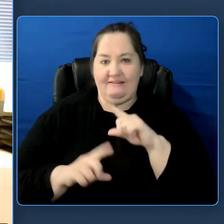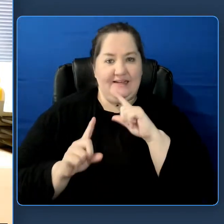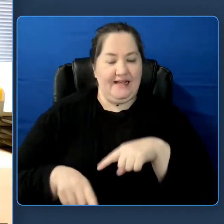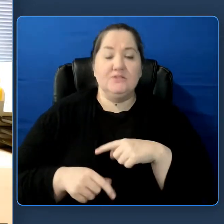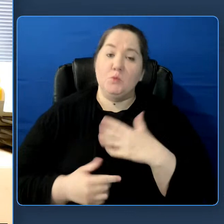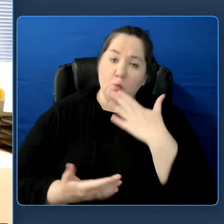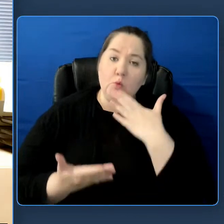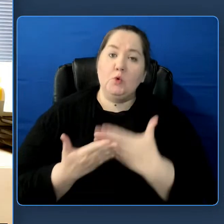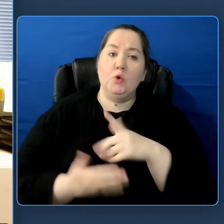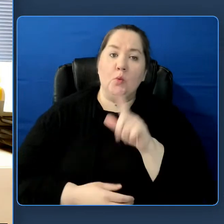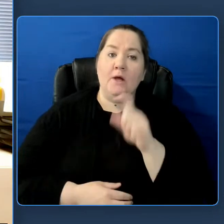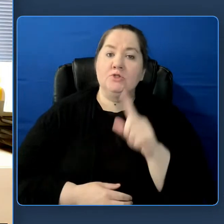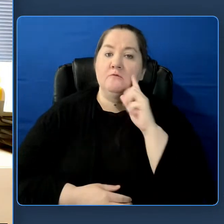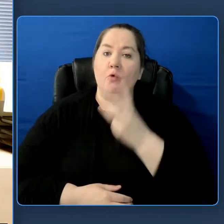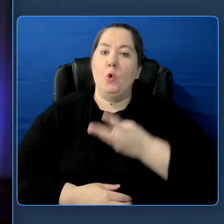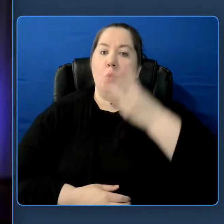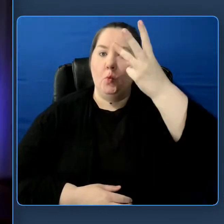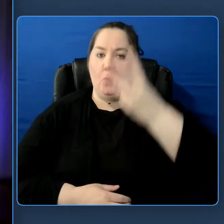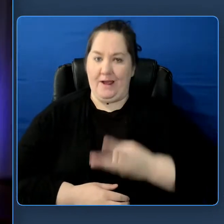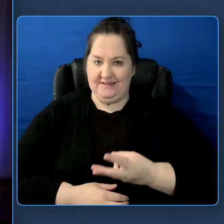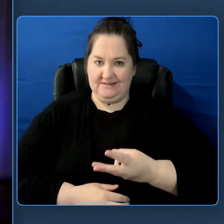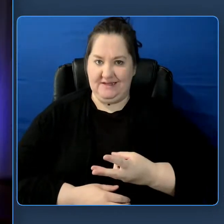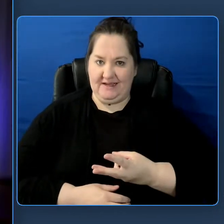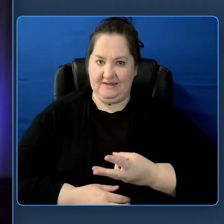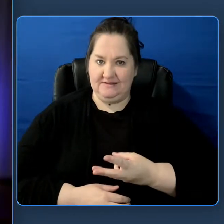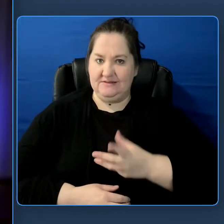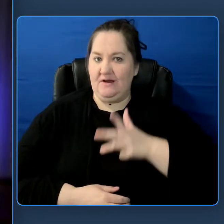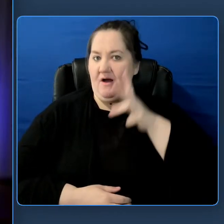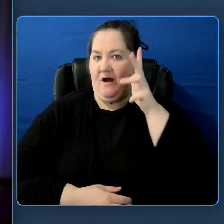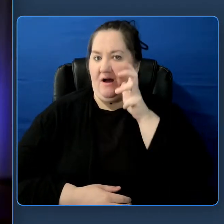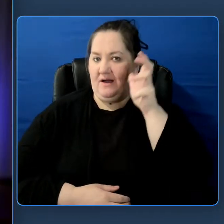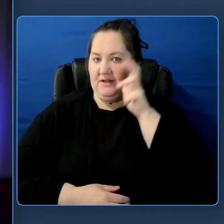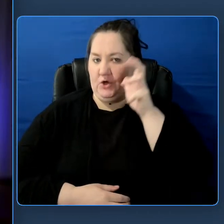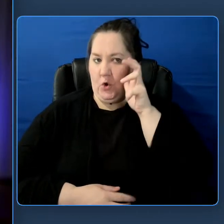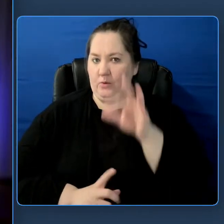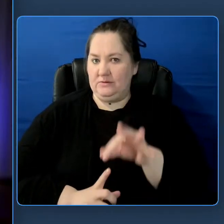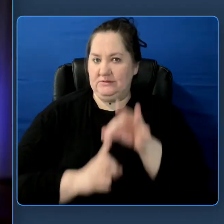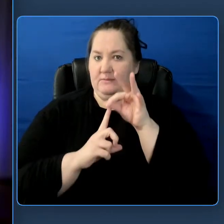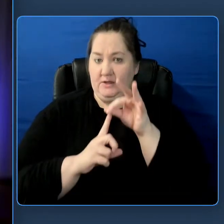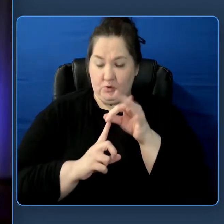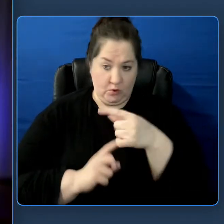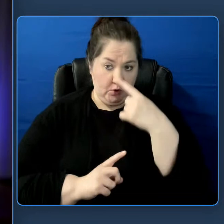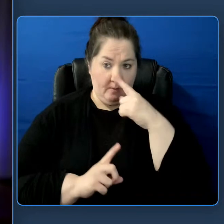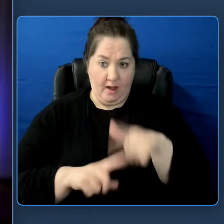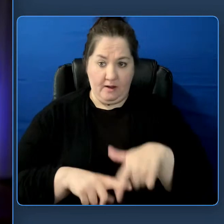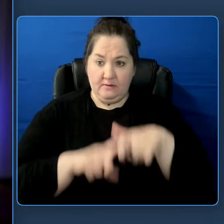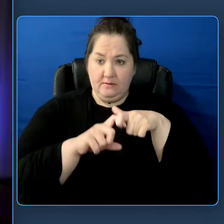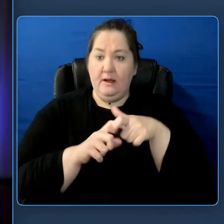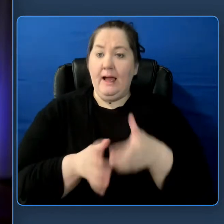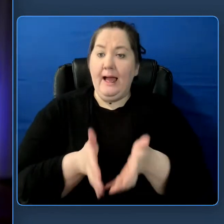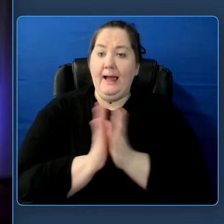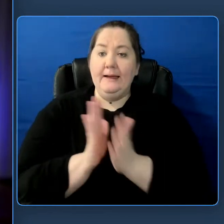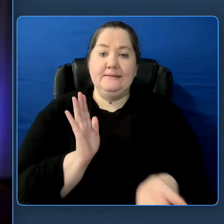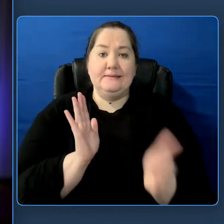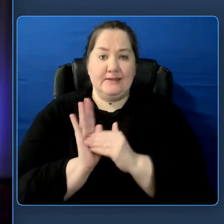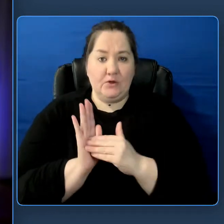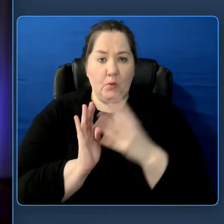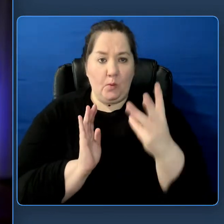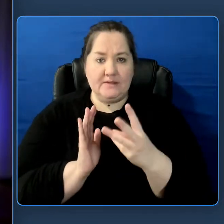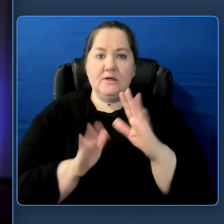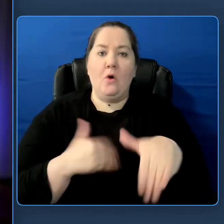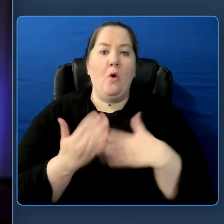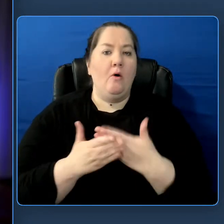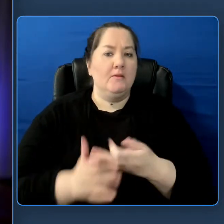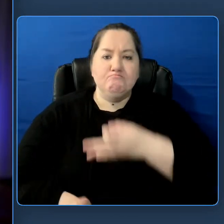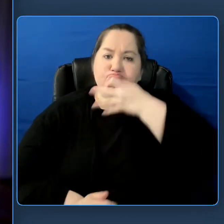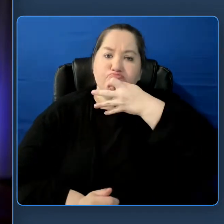think that's a good question for Wednesday's audio special. So if you don't mind, Paul, ask it again on Wednesday when we have all the